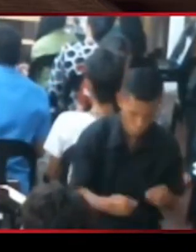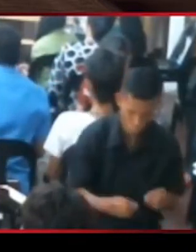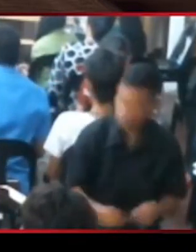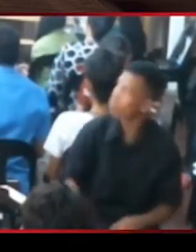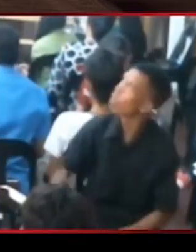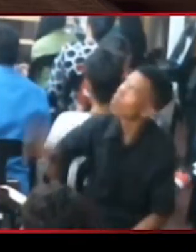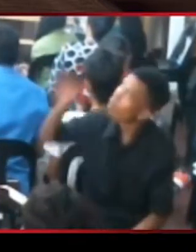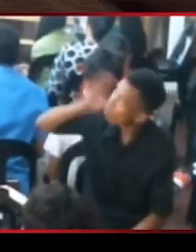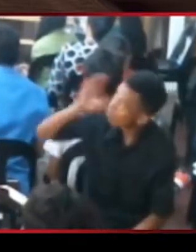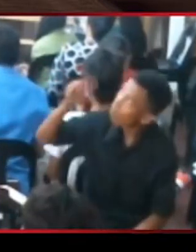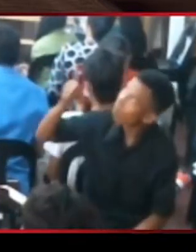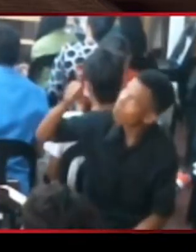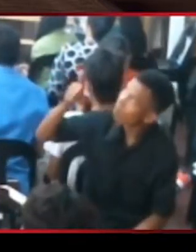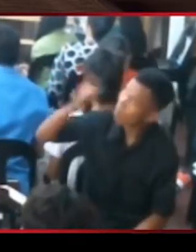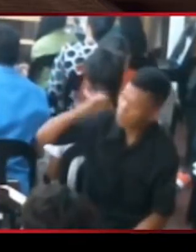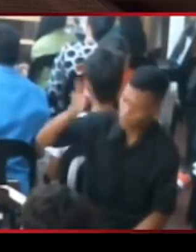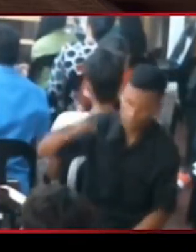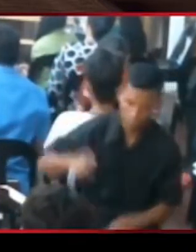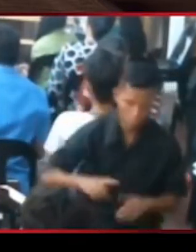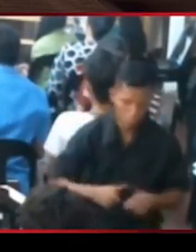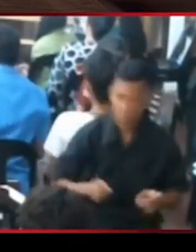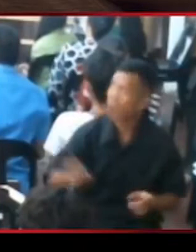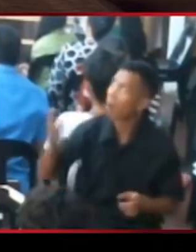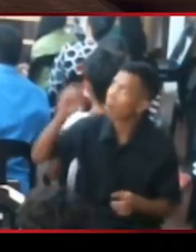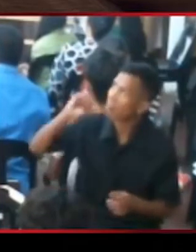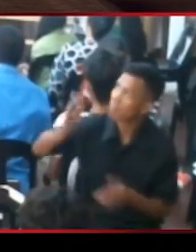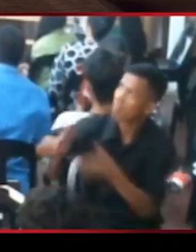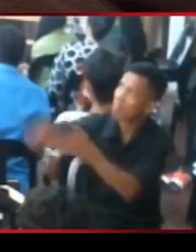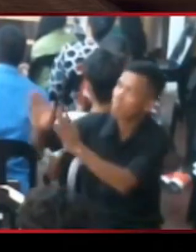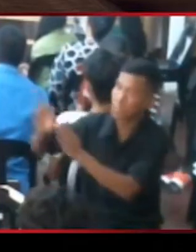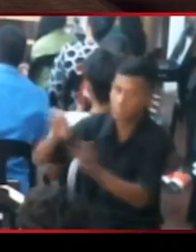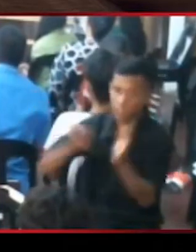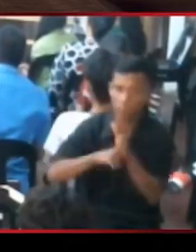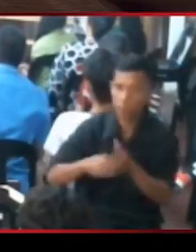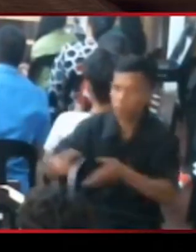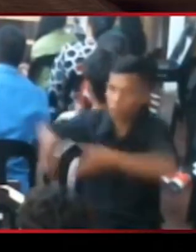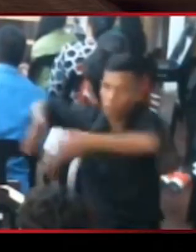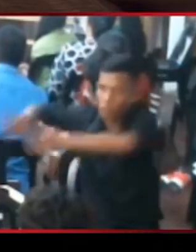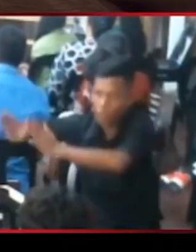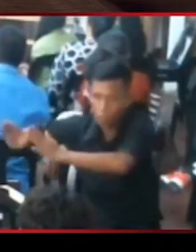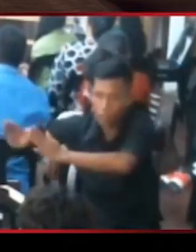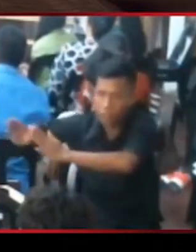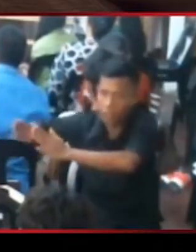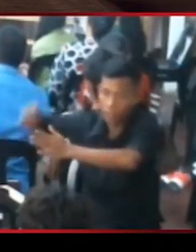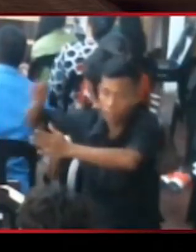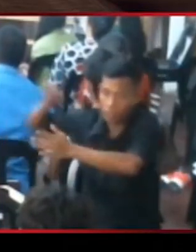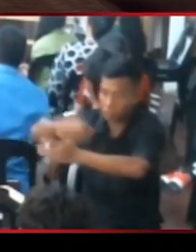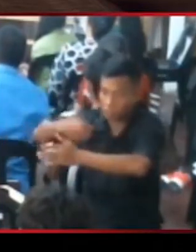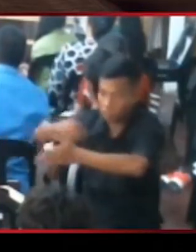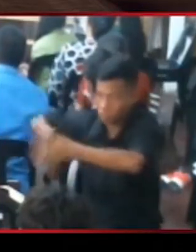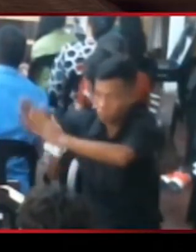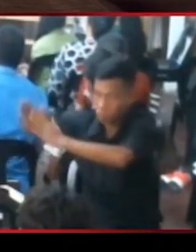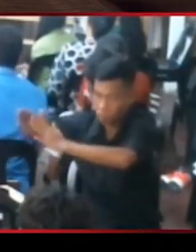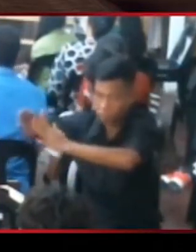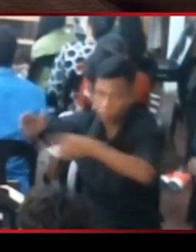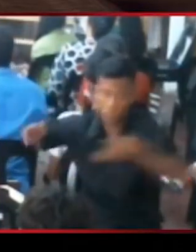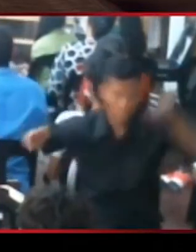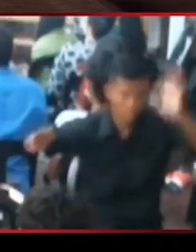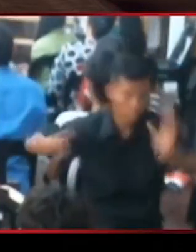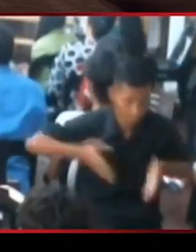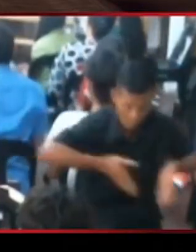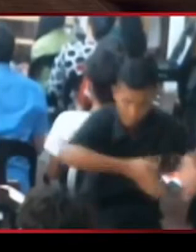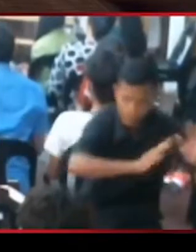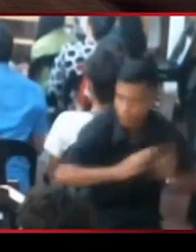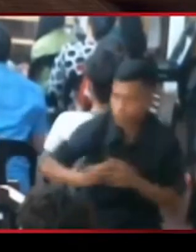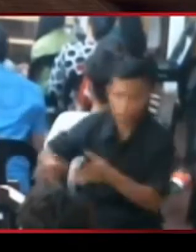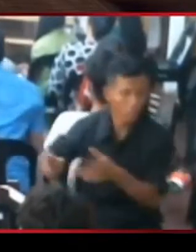what I want to do just so I can be happy. I want God to get the glory out of everything I do, and